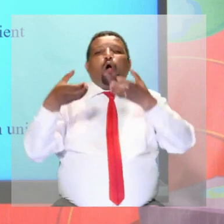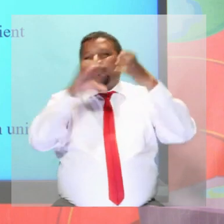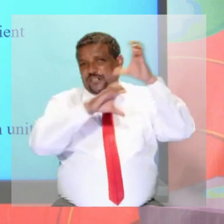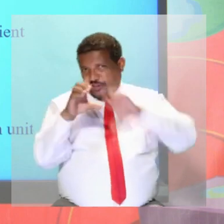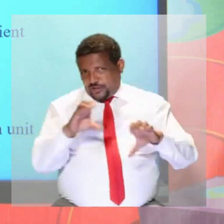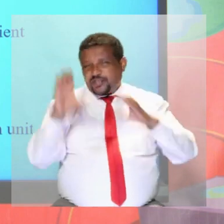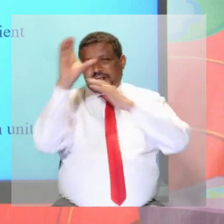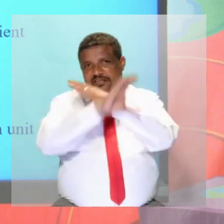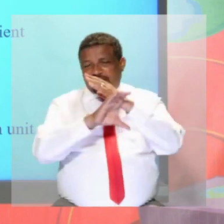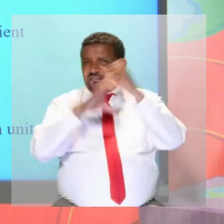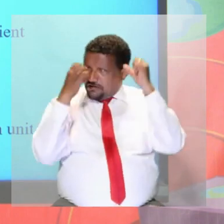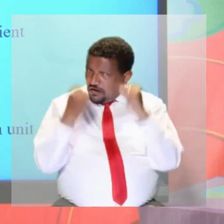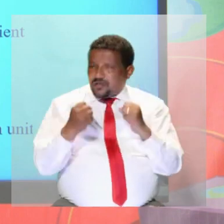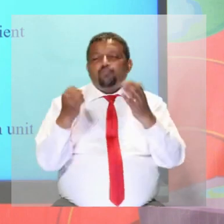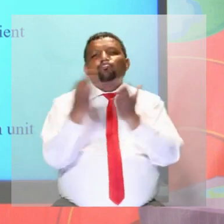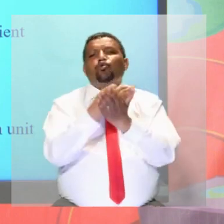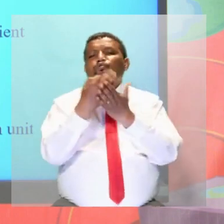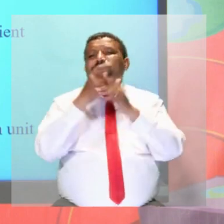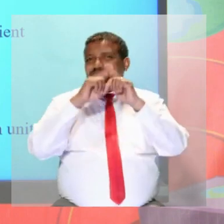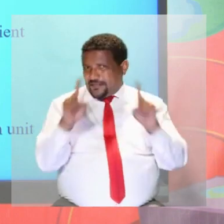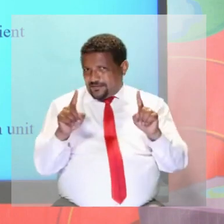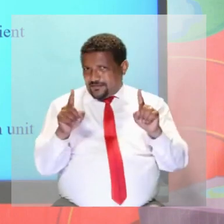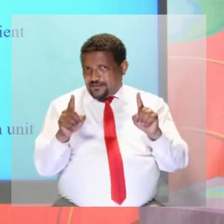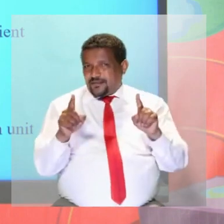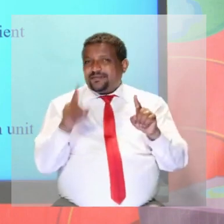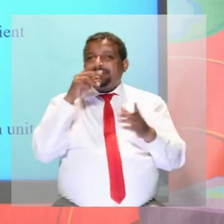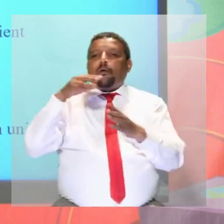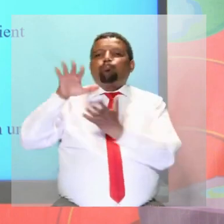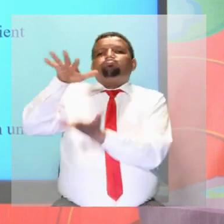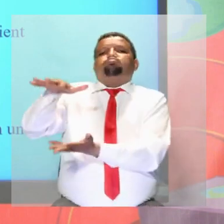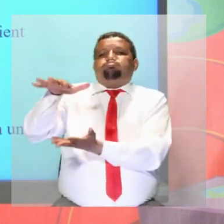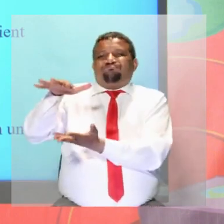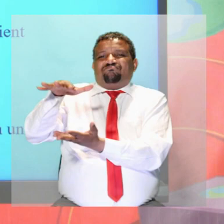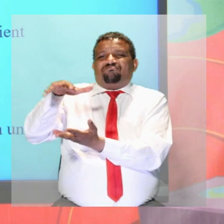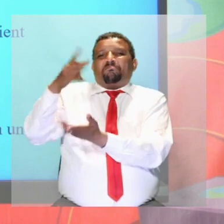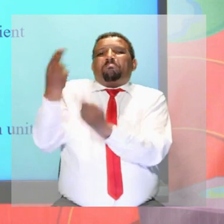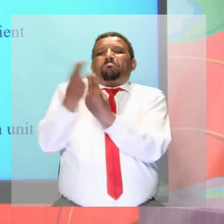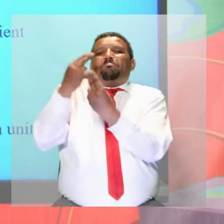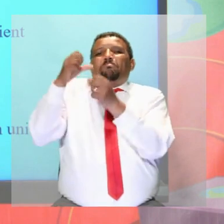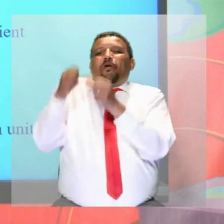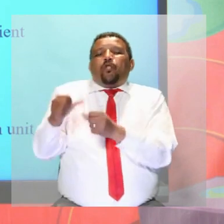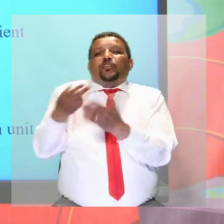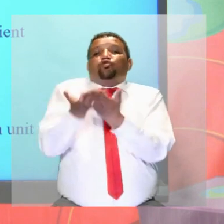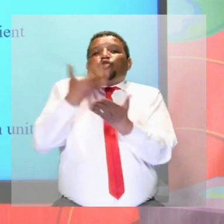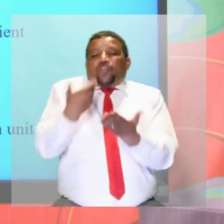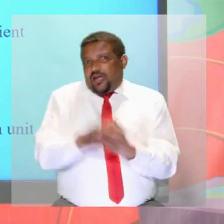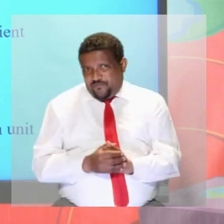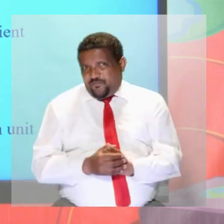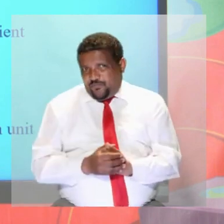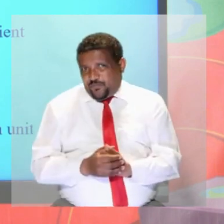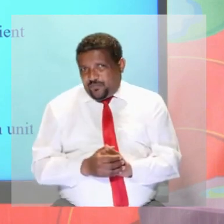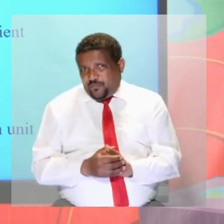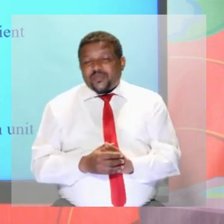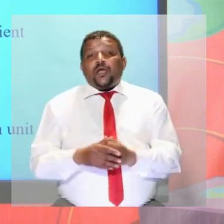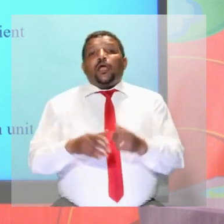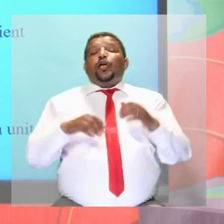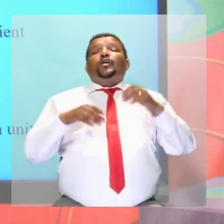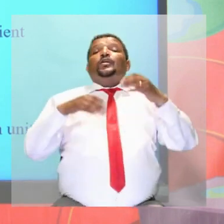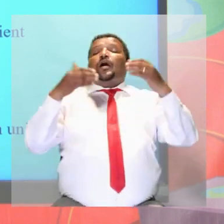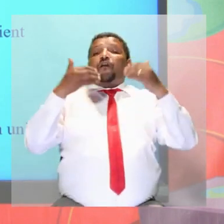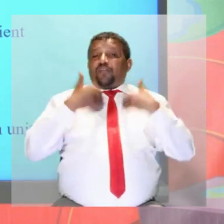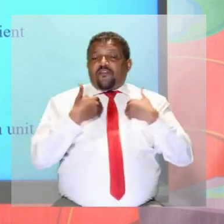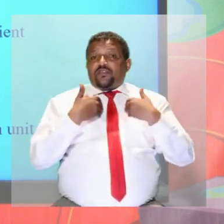the country can produce, but there are idle resources. The country is not employing all the